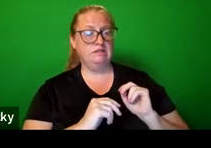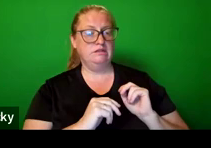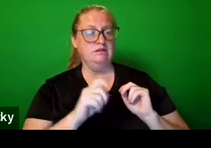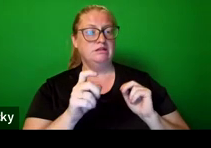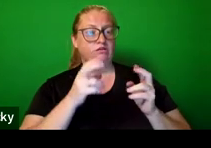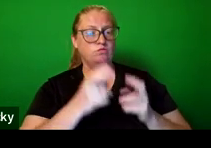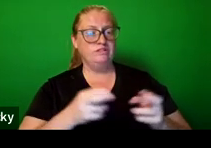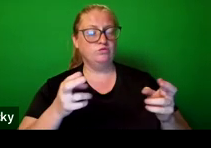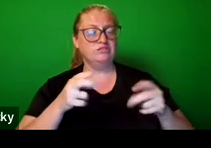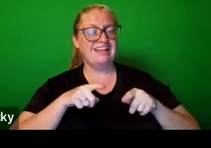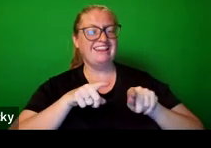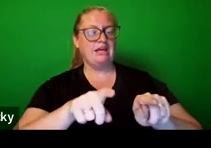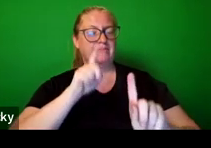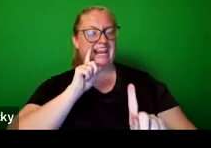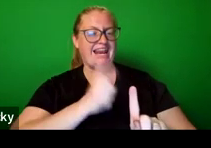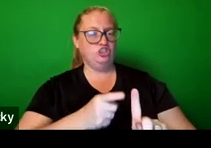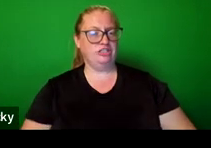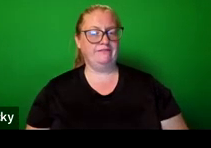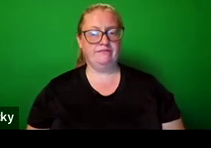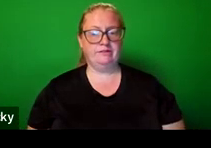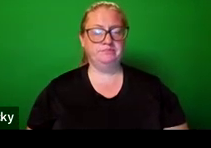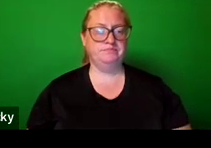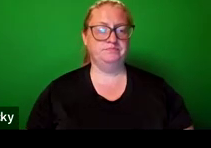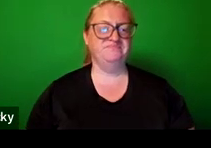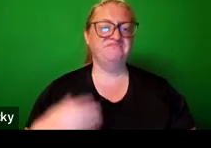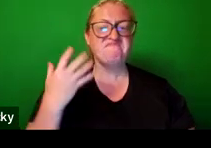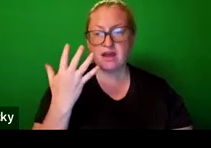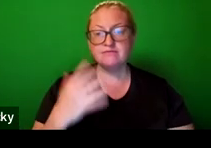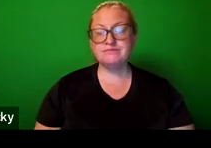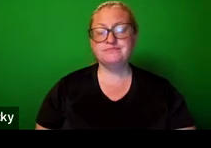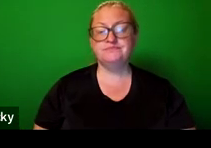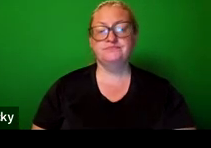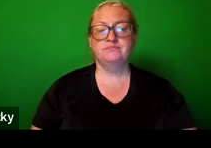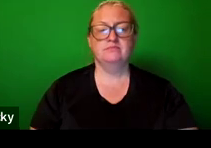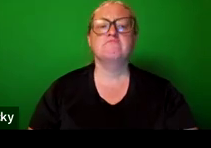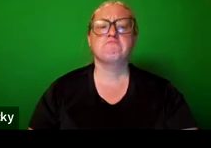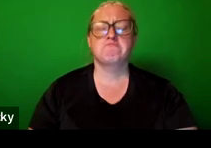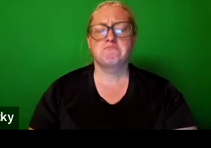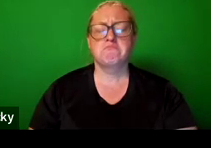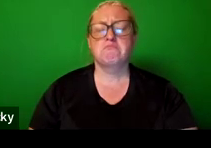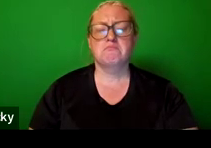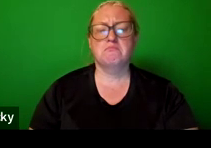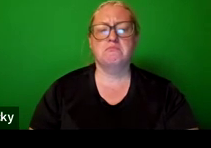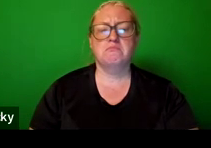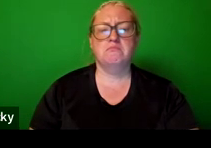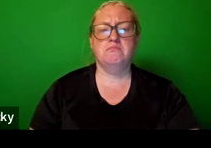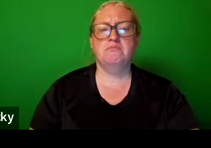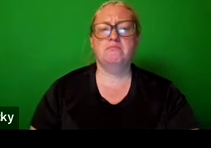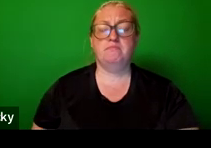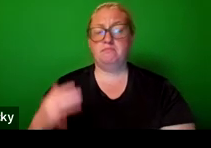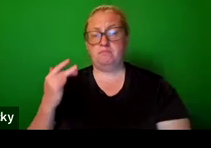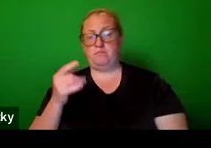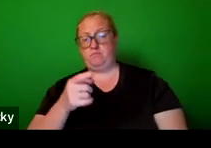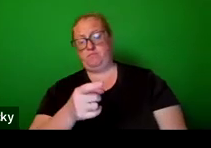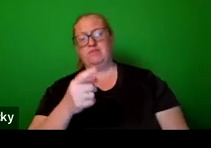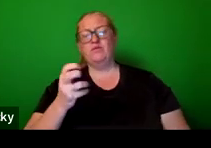resource alignment initiative, and you know this is one that's on there because when putting together the